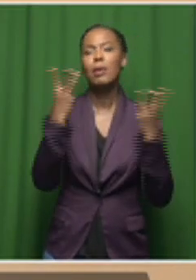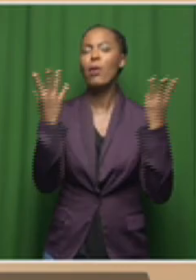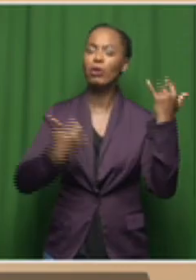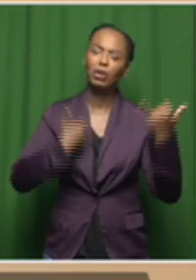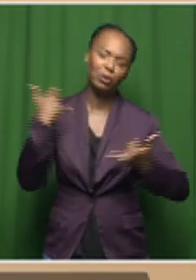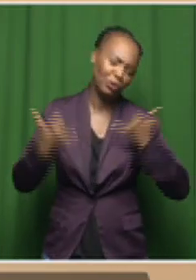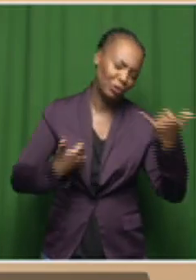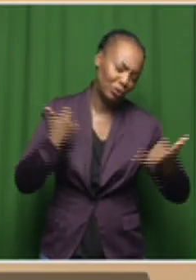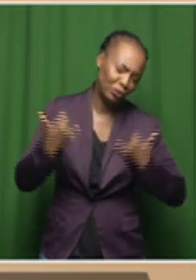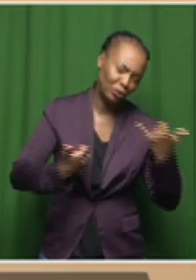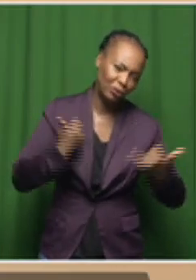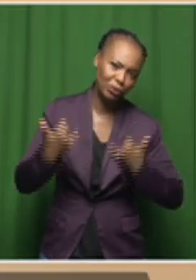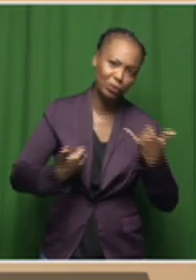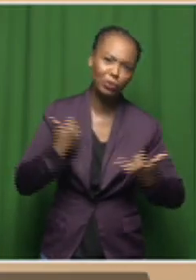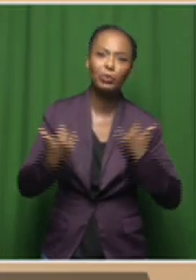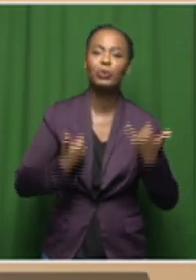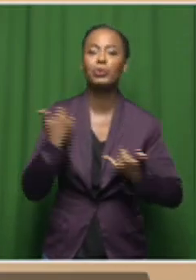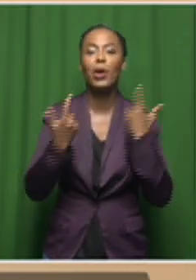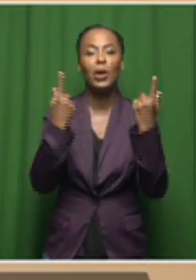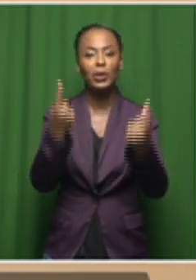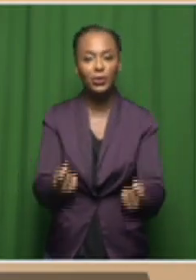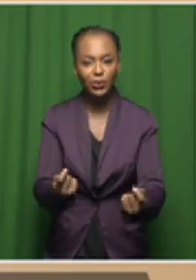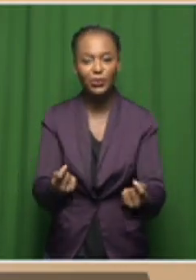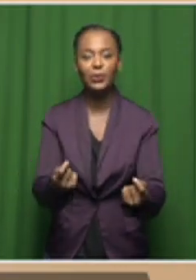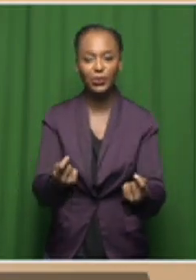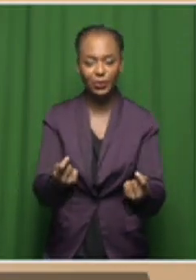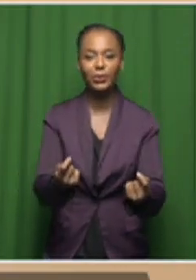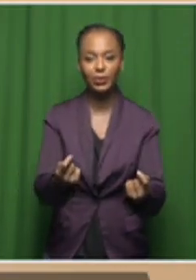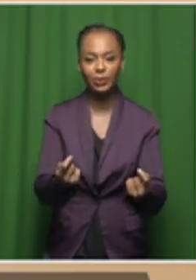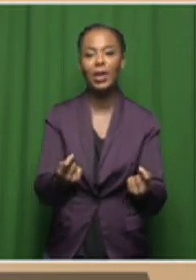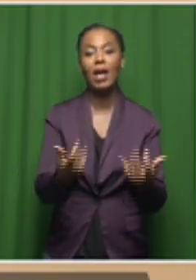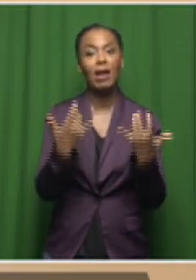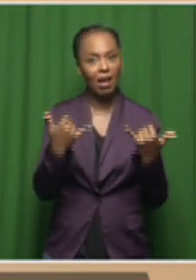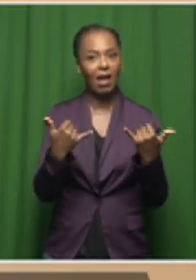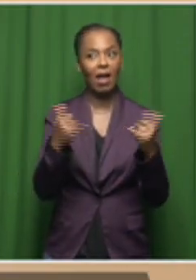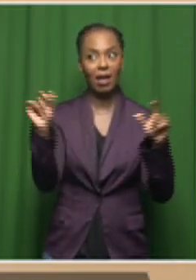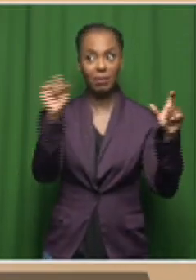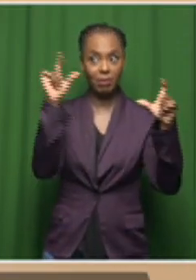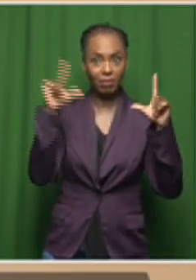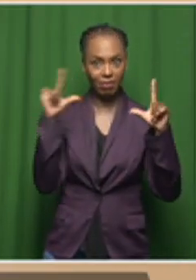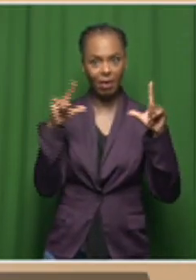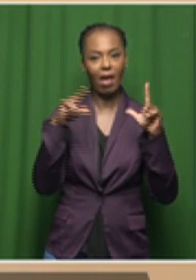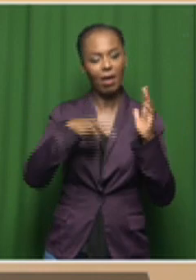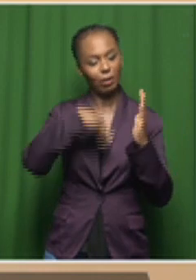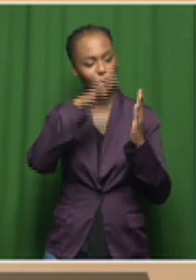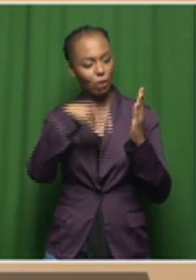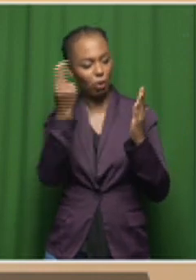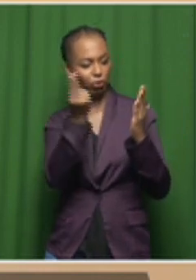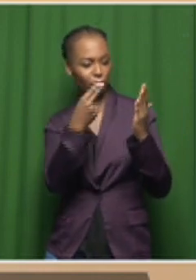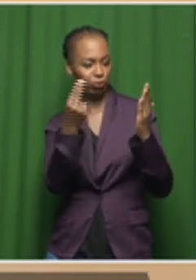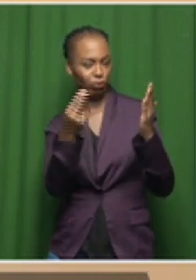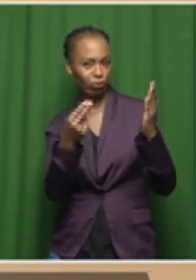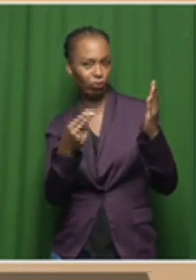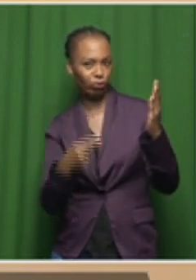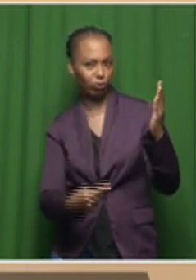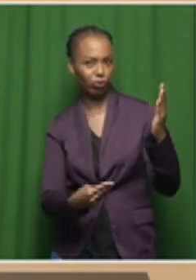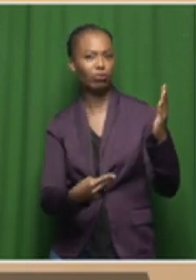know. And I've said before that actual painting speaks to